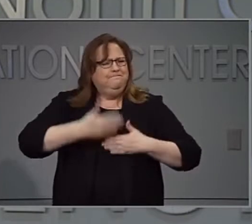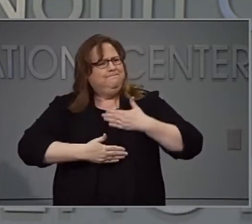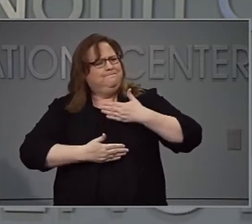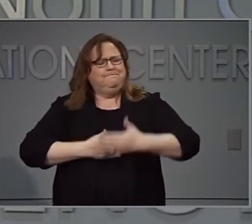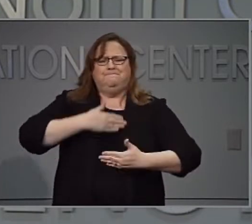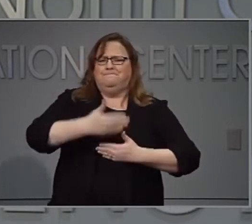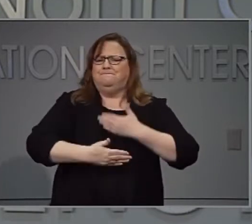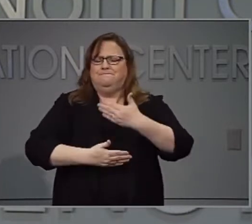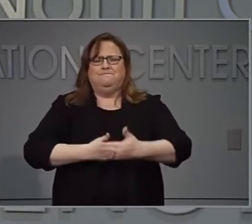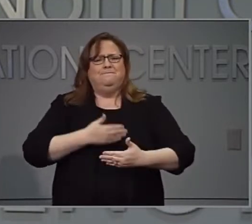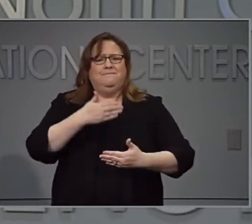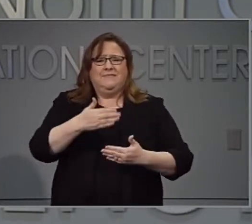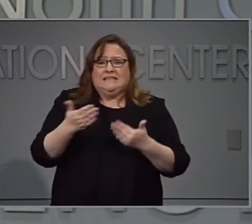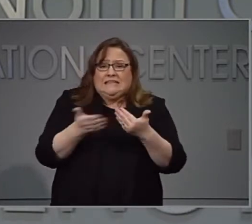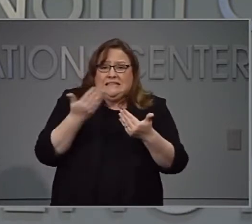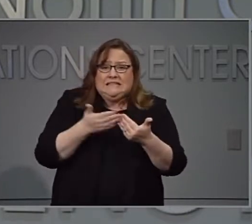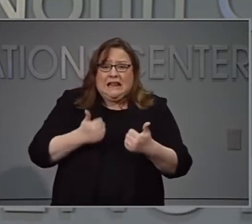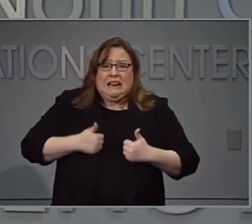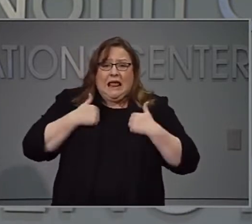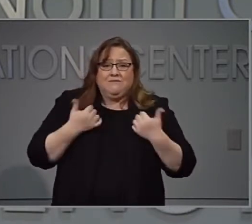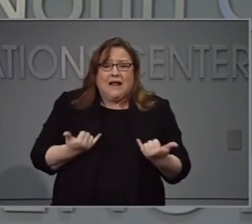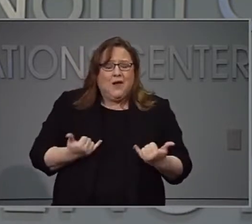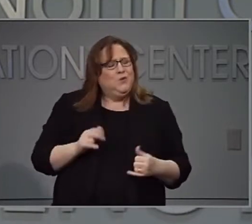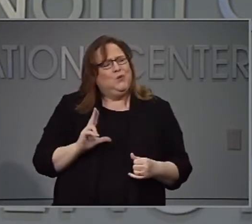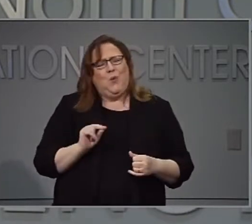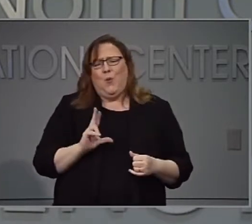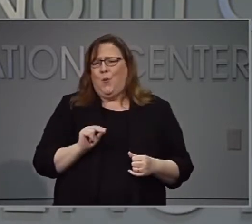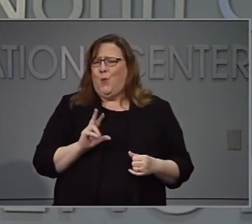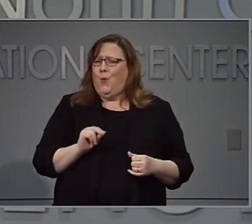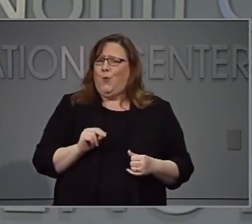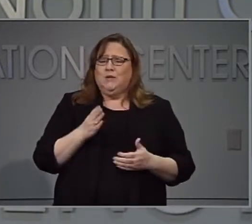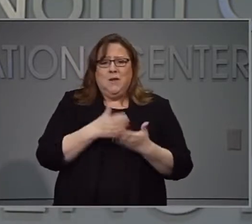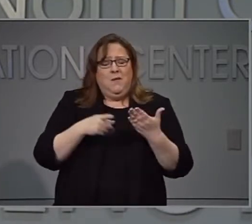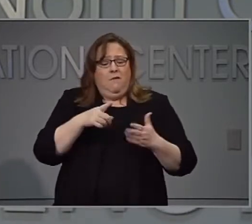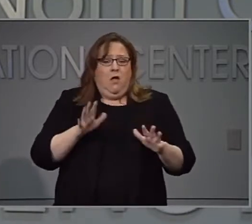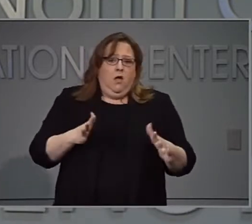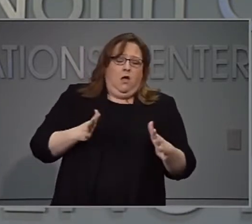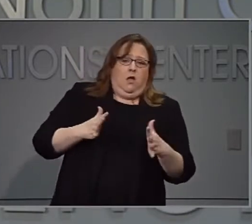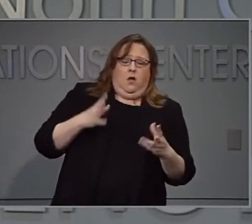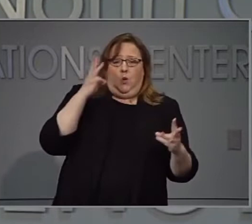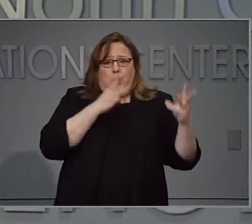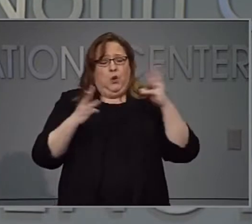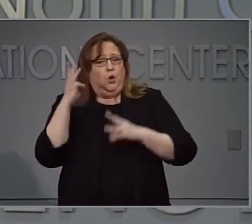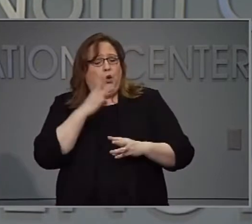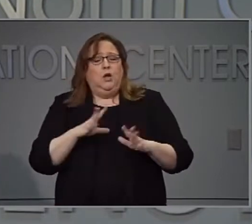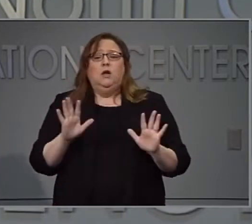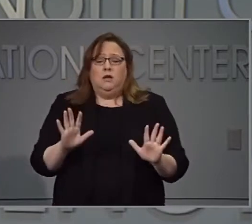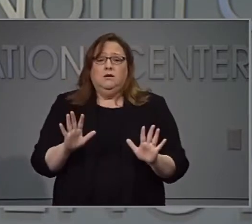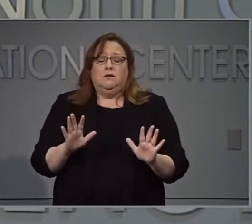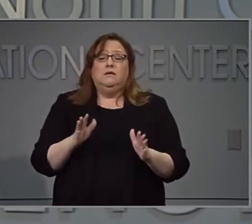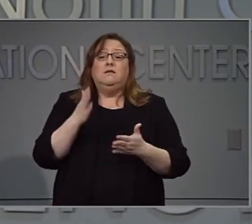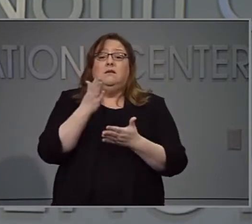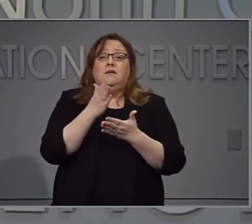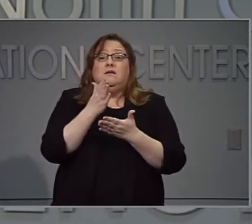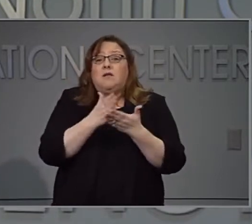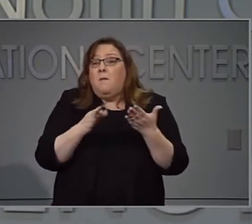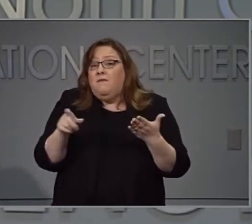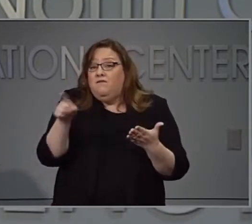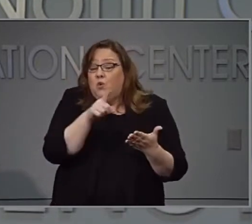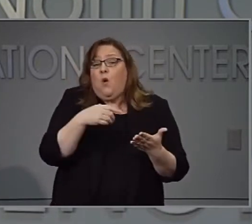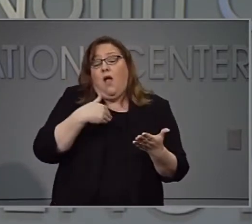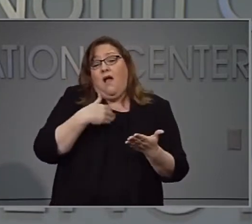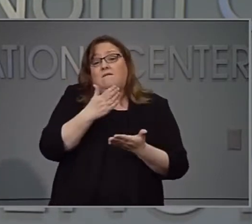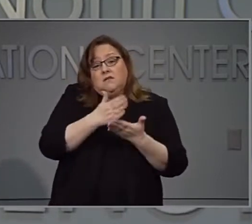lot of uncertainty and escalating anxiety. For some, this pandemic is exacerbating pre-existing behavioral